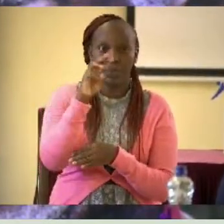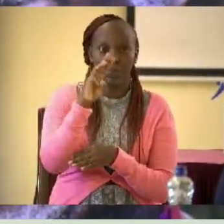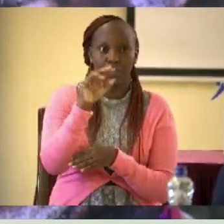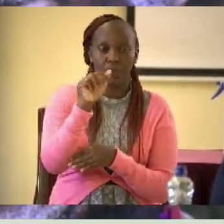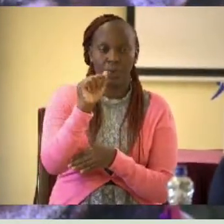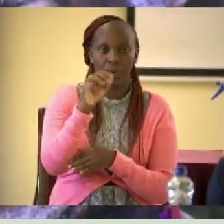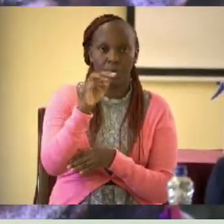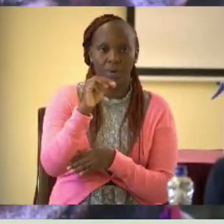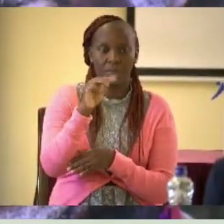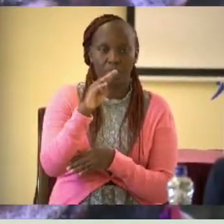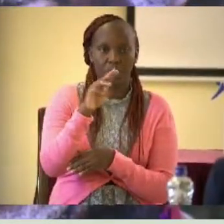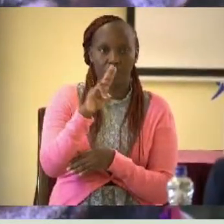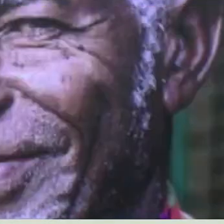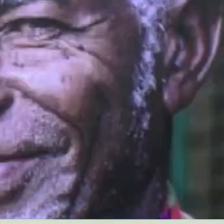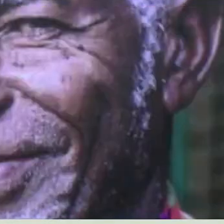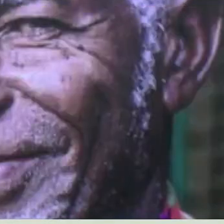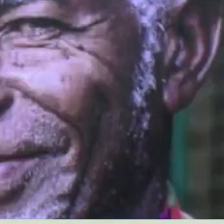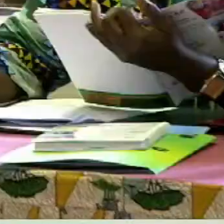UNDP Amkeni wa Kenya,